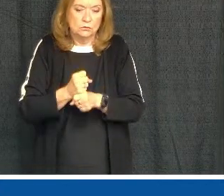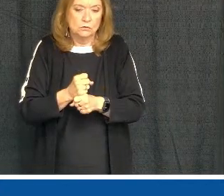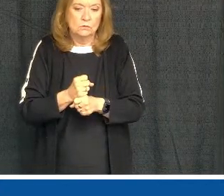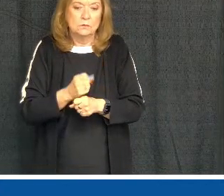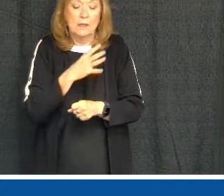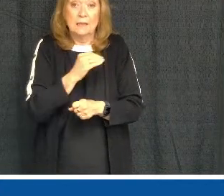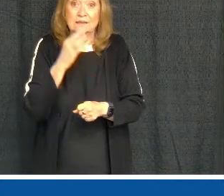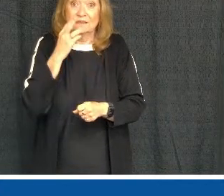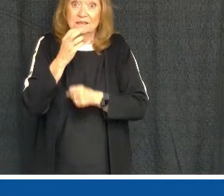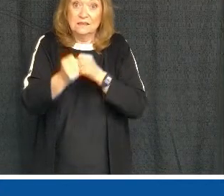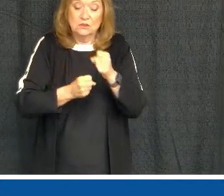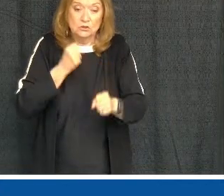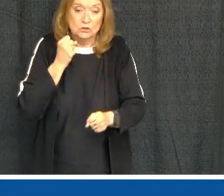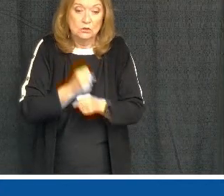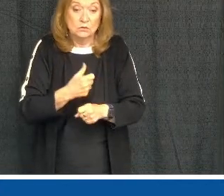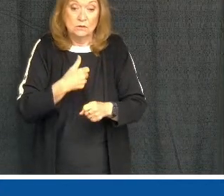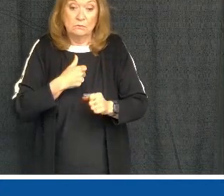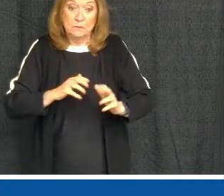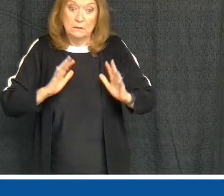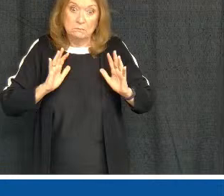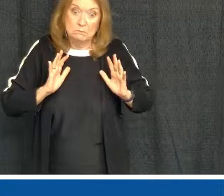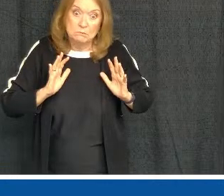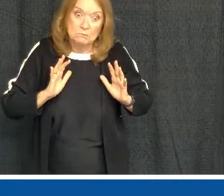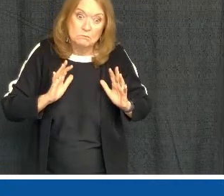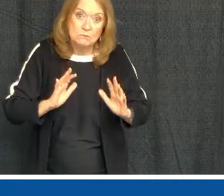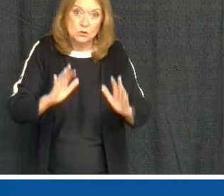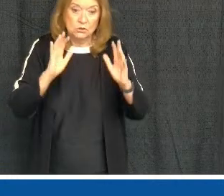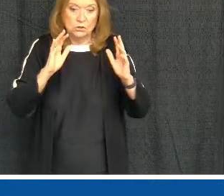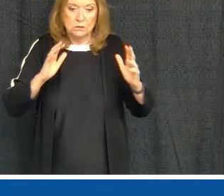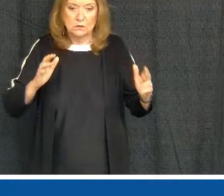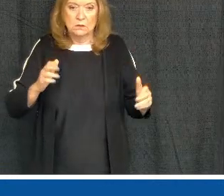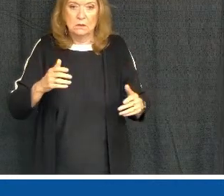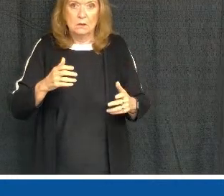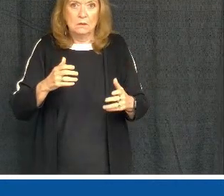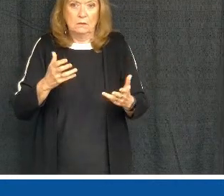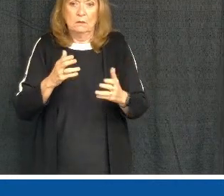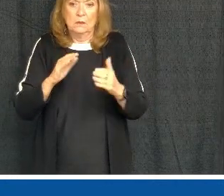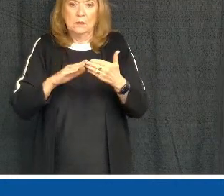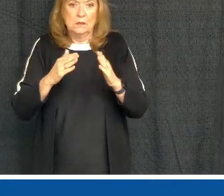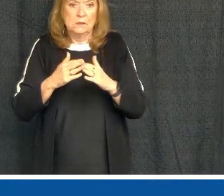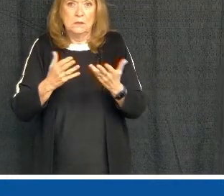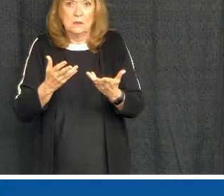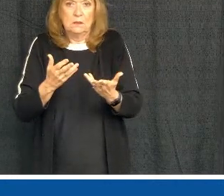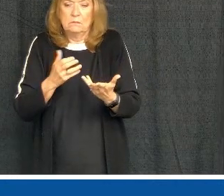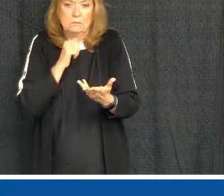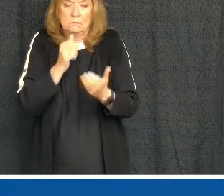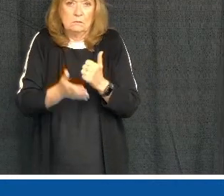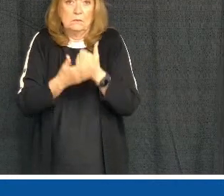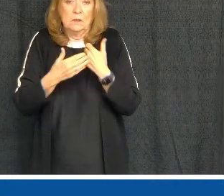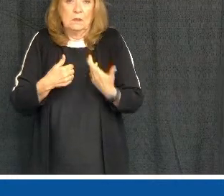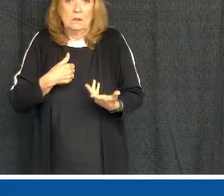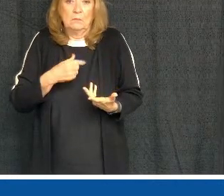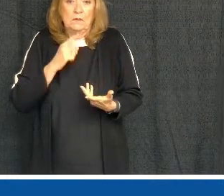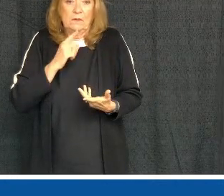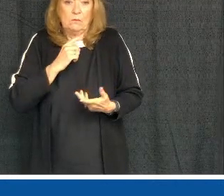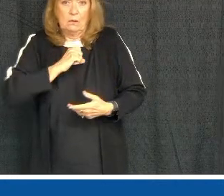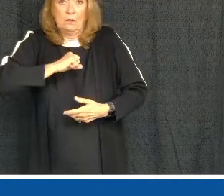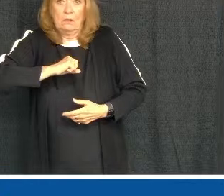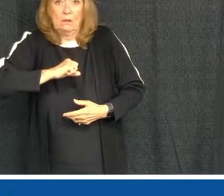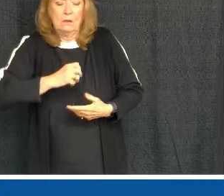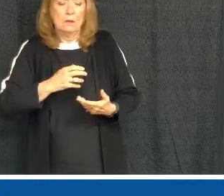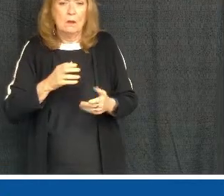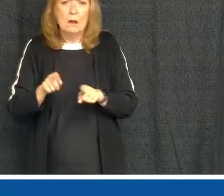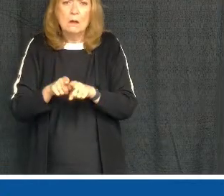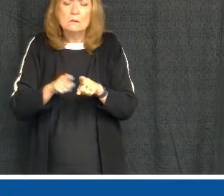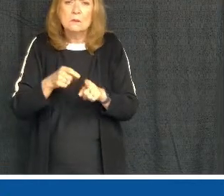of me pushing, I've got more pushback from the city than I actually did help. And then at that time, I